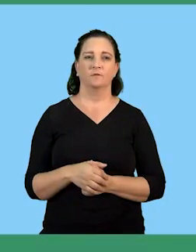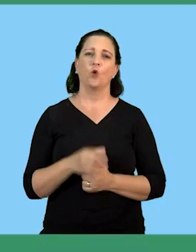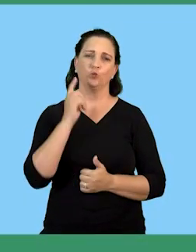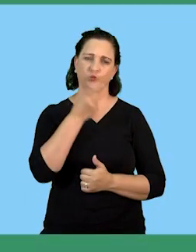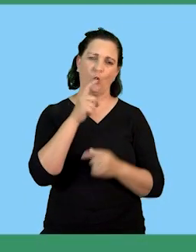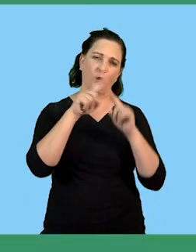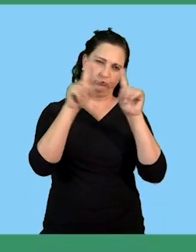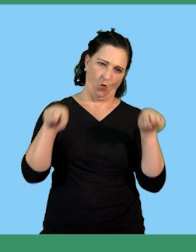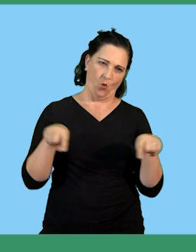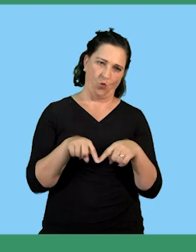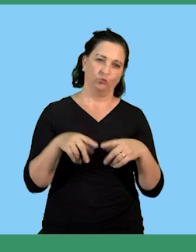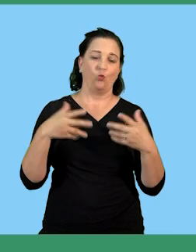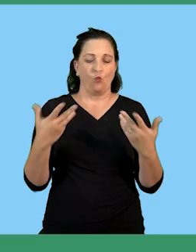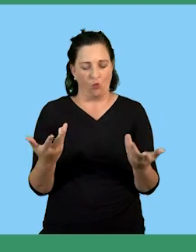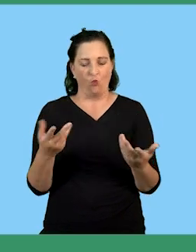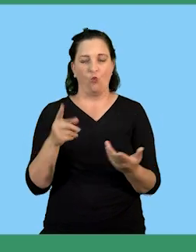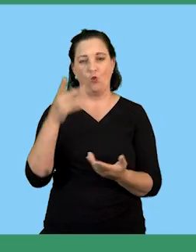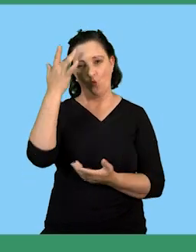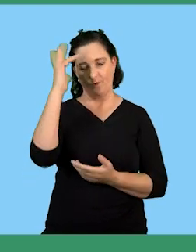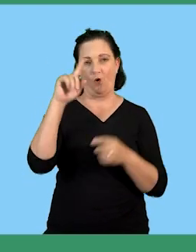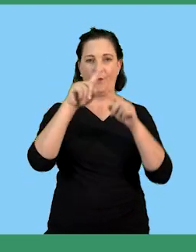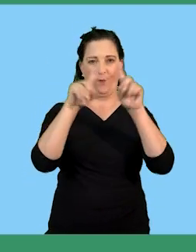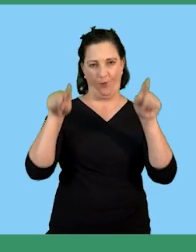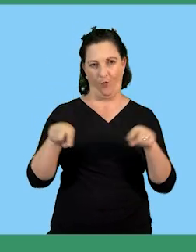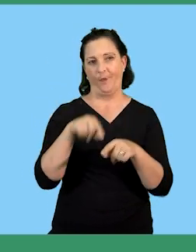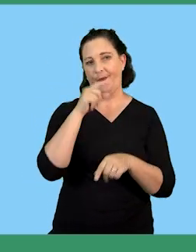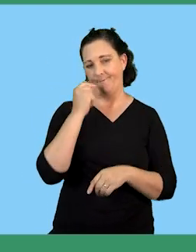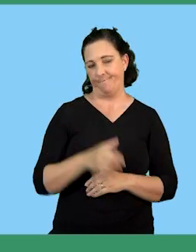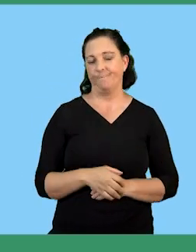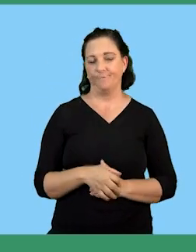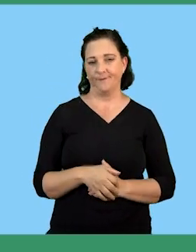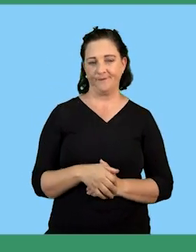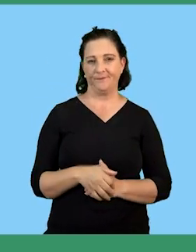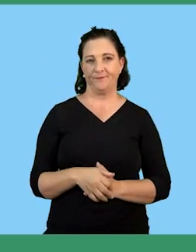it's the whiteboard or the smart boards.